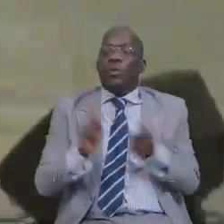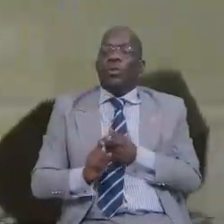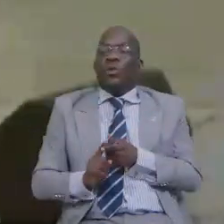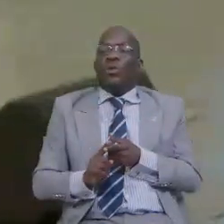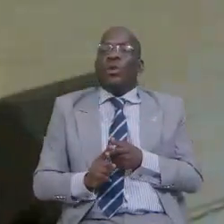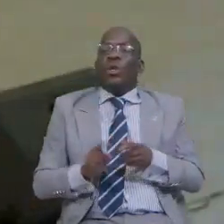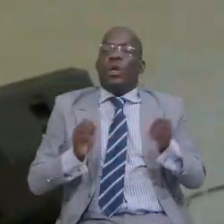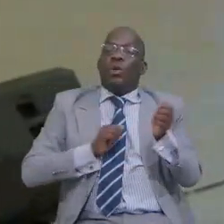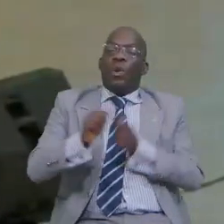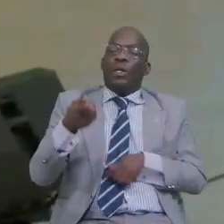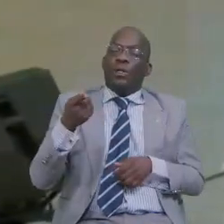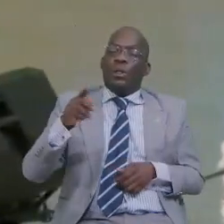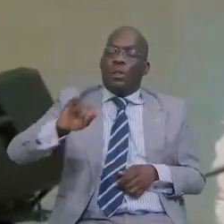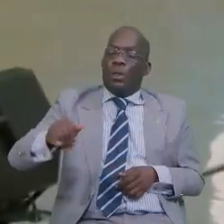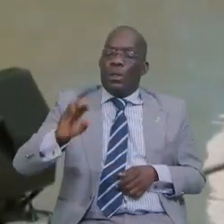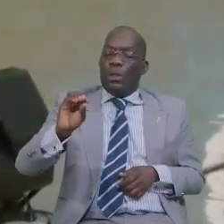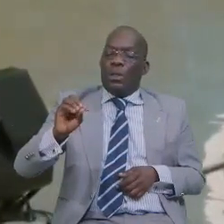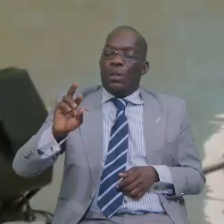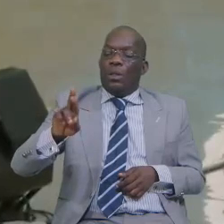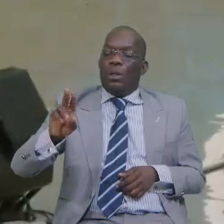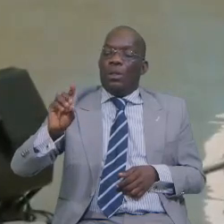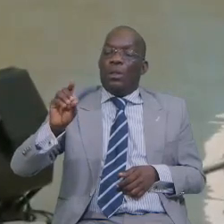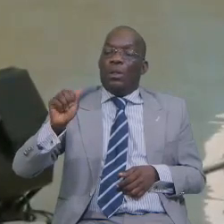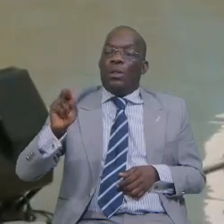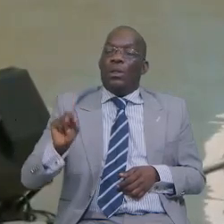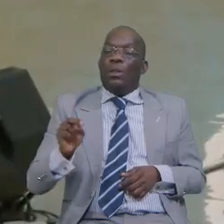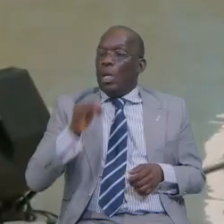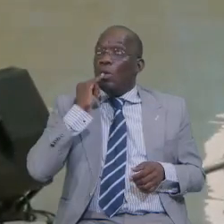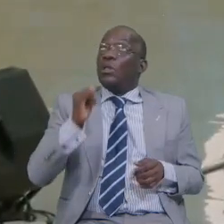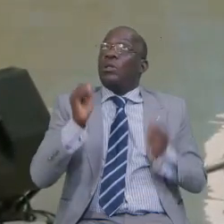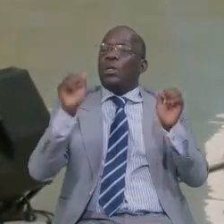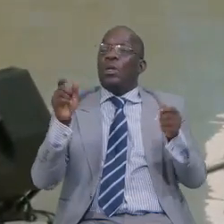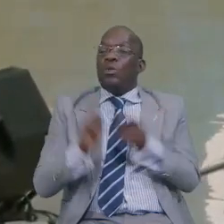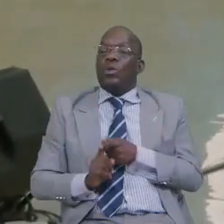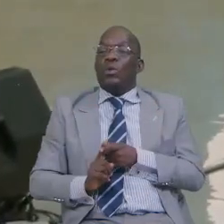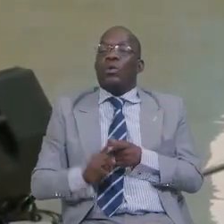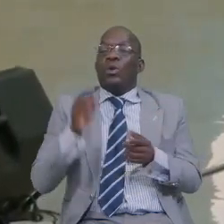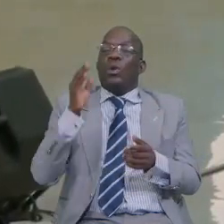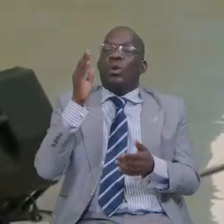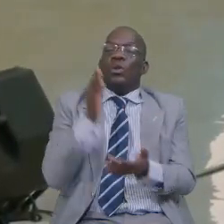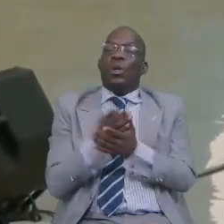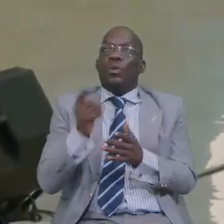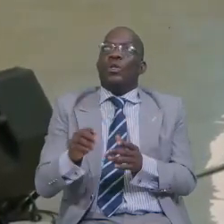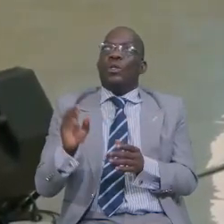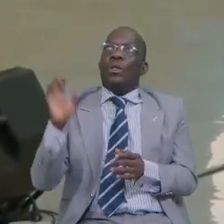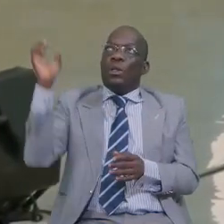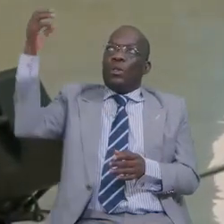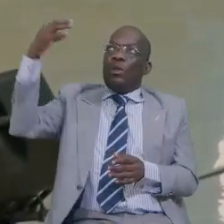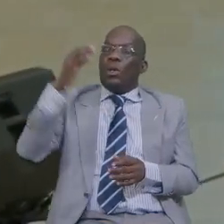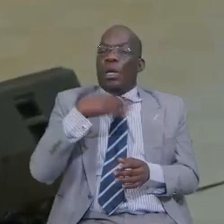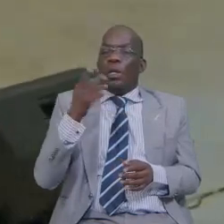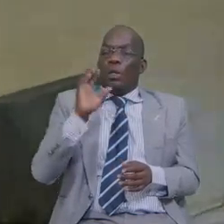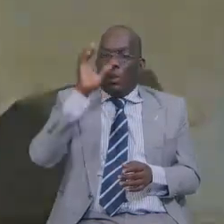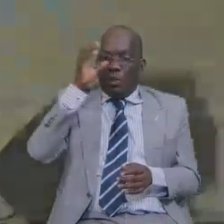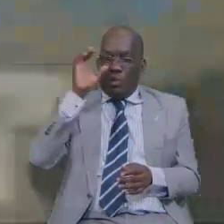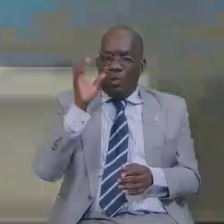is able to stop the sun by the command of Joshua, and to stop the moon over there.